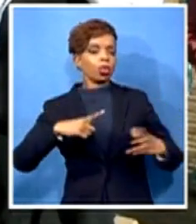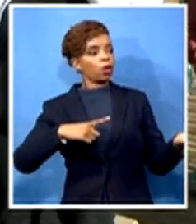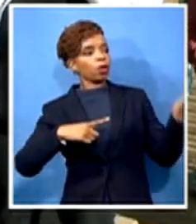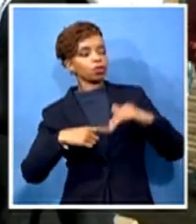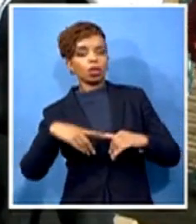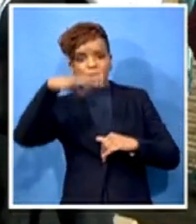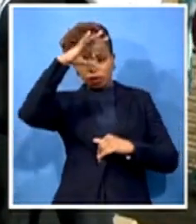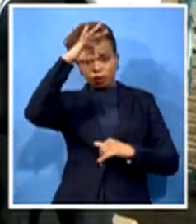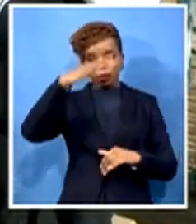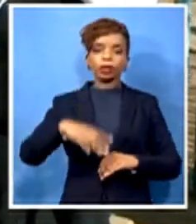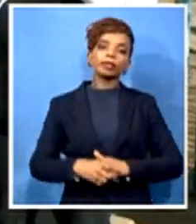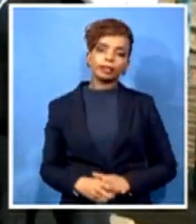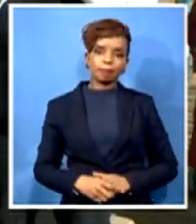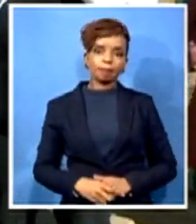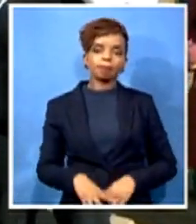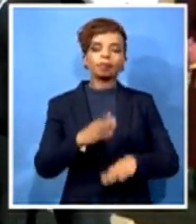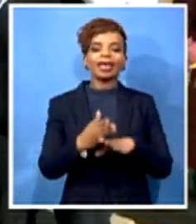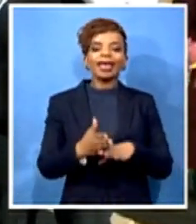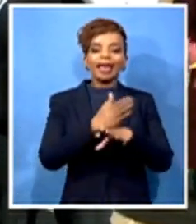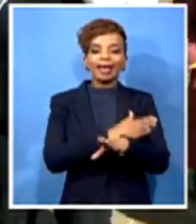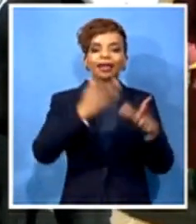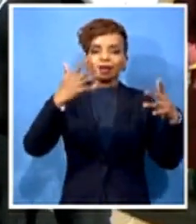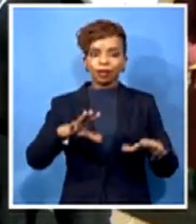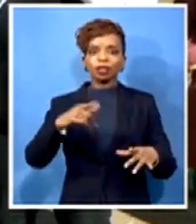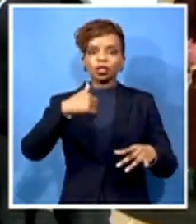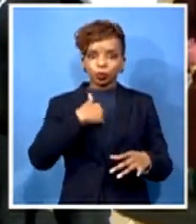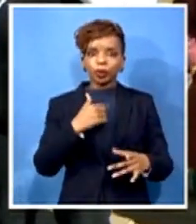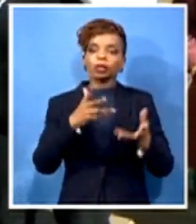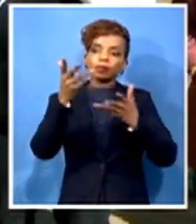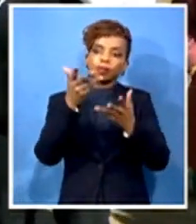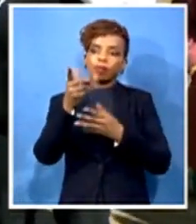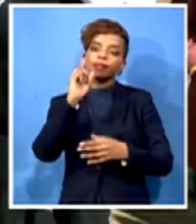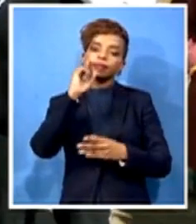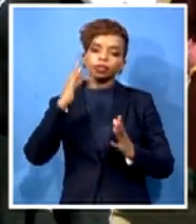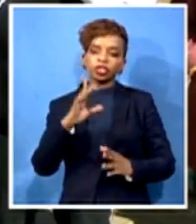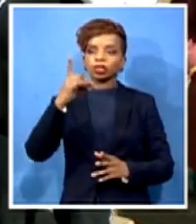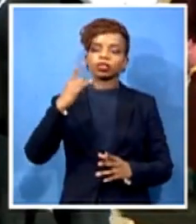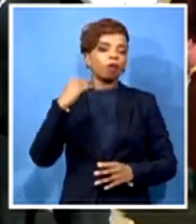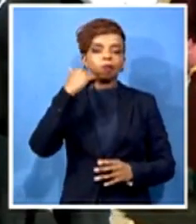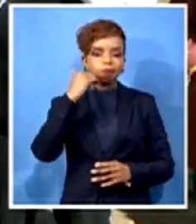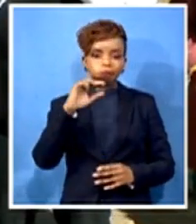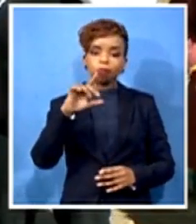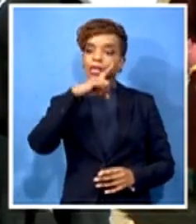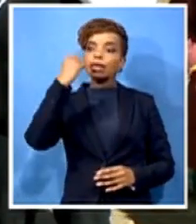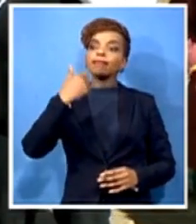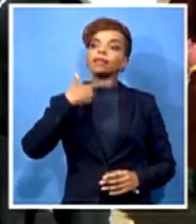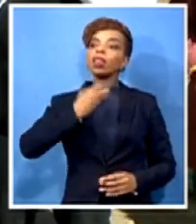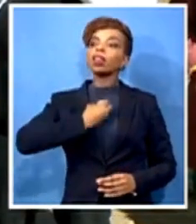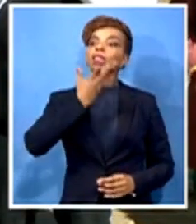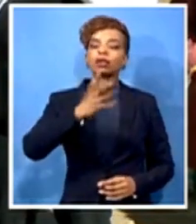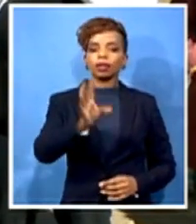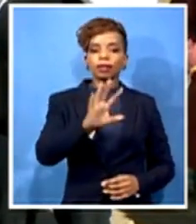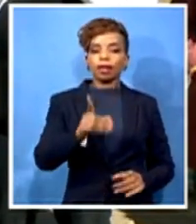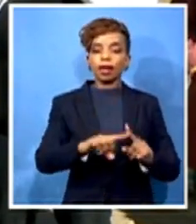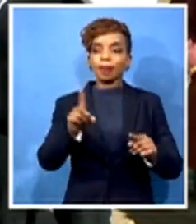the school, obviously wanting to remain anonymous, not wanting to be named, but that teacher actually confirmed to us that there's